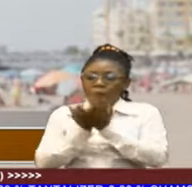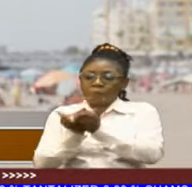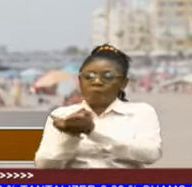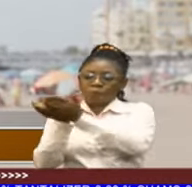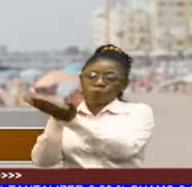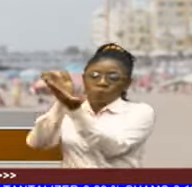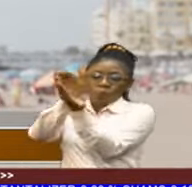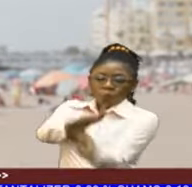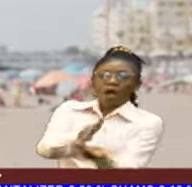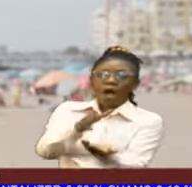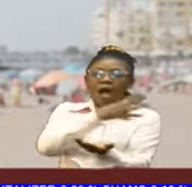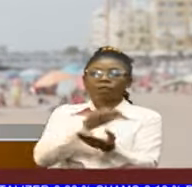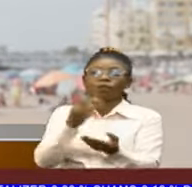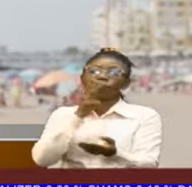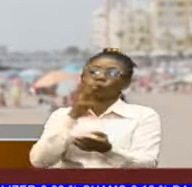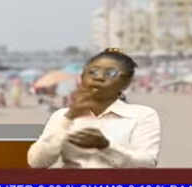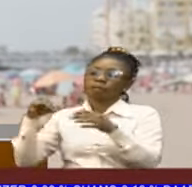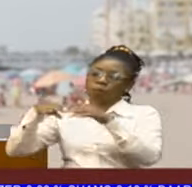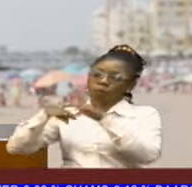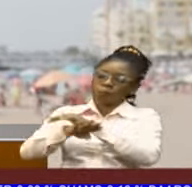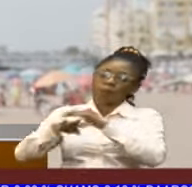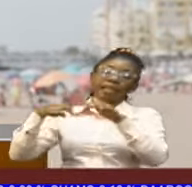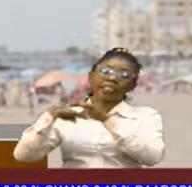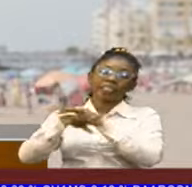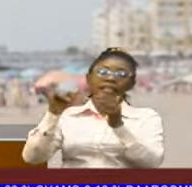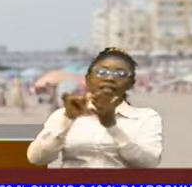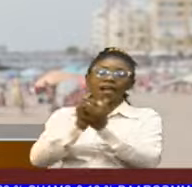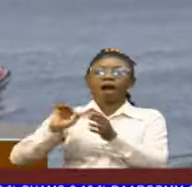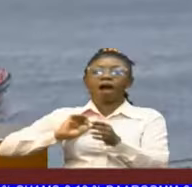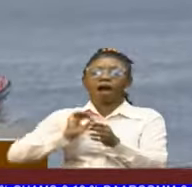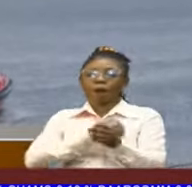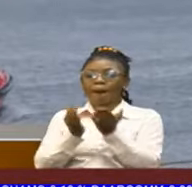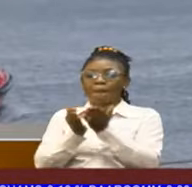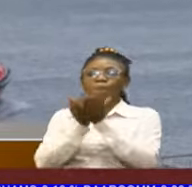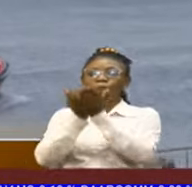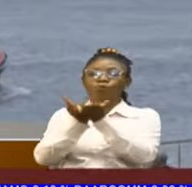and there was a water leaking inside our boats.